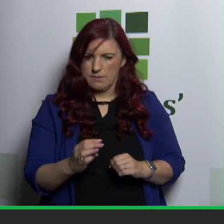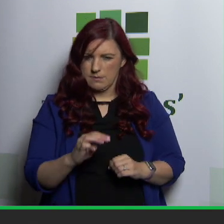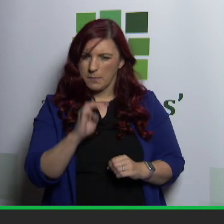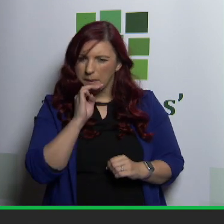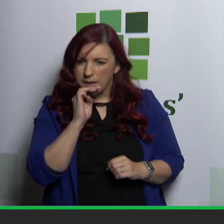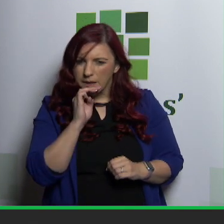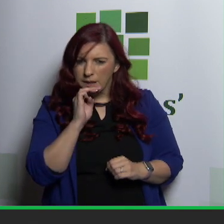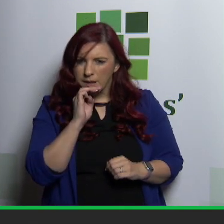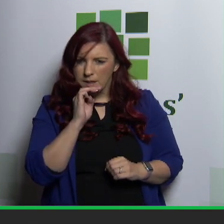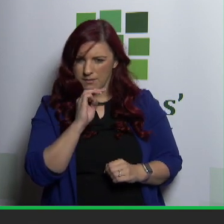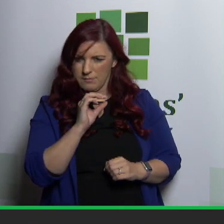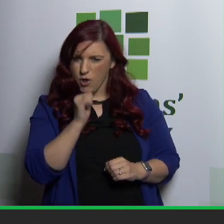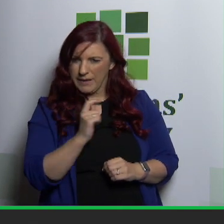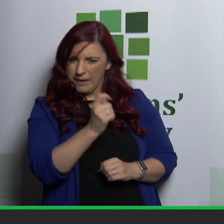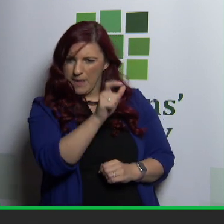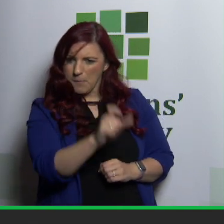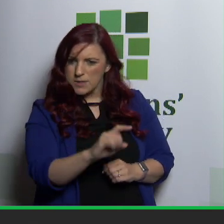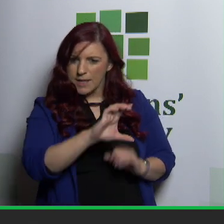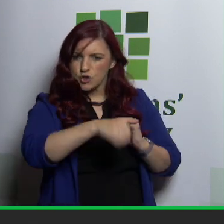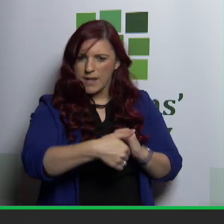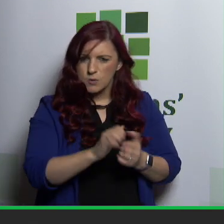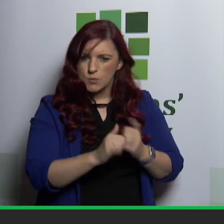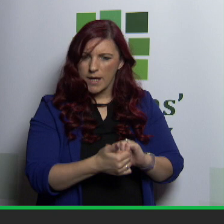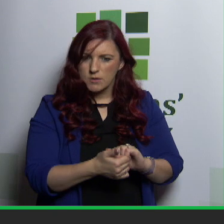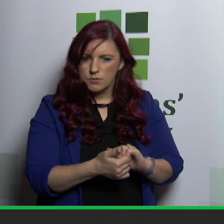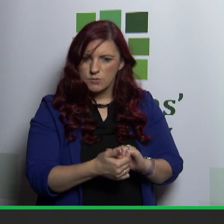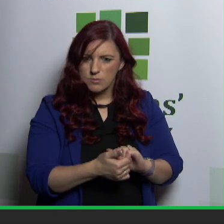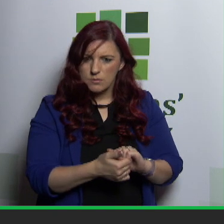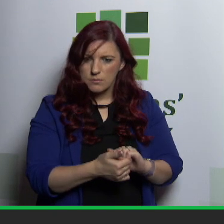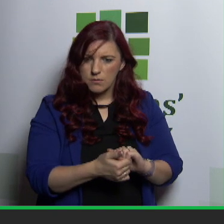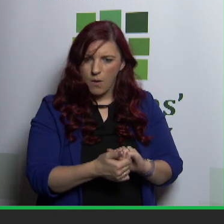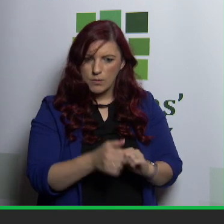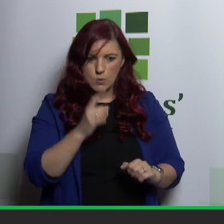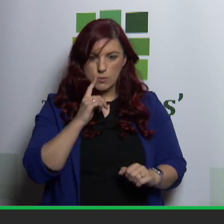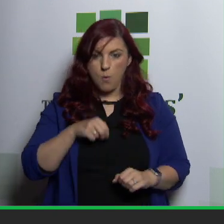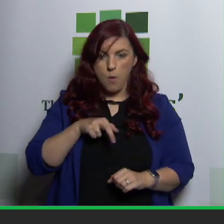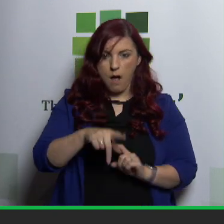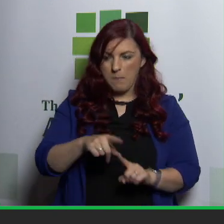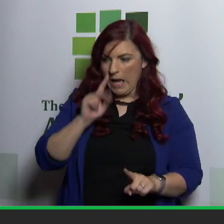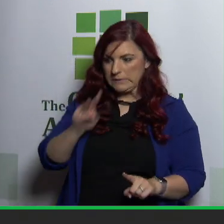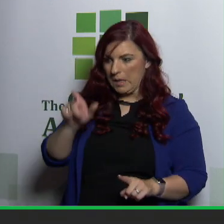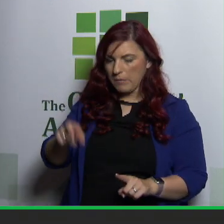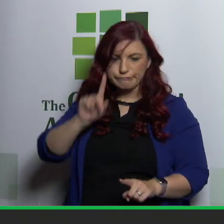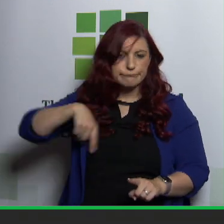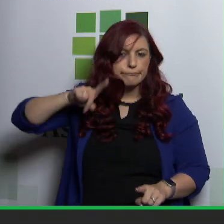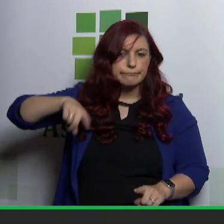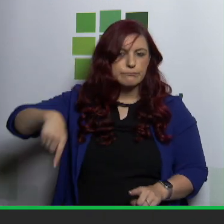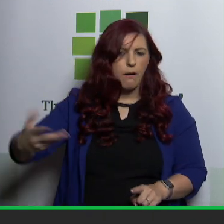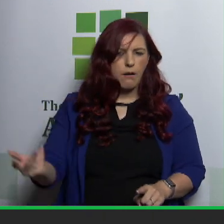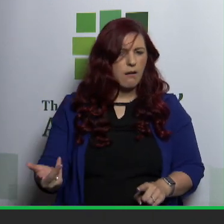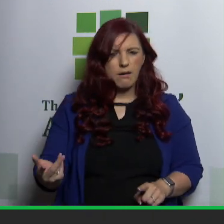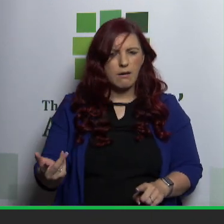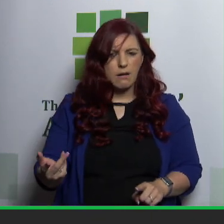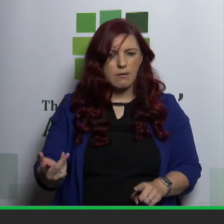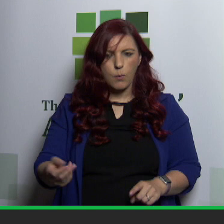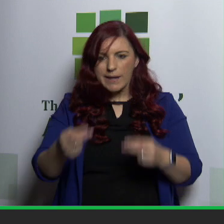someone another chance, or we should walk by people on the street, or we shouldn't help. I think that we